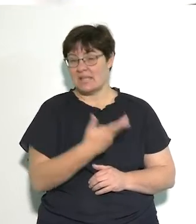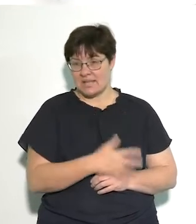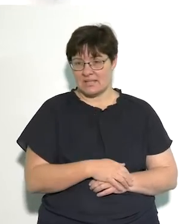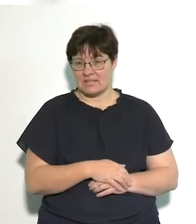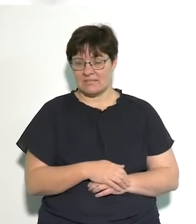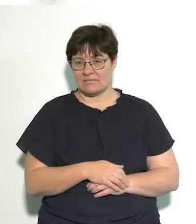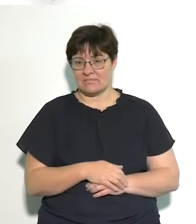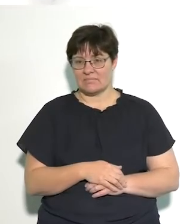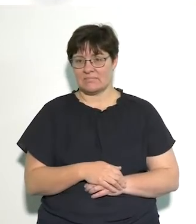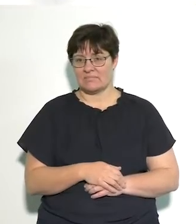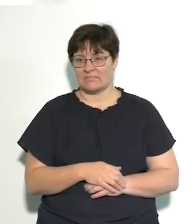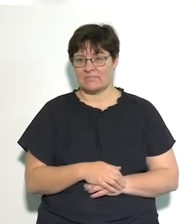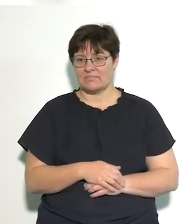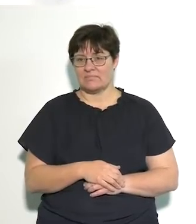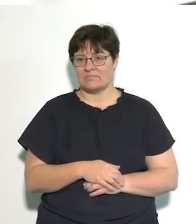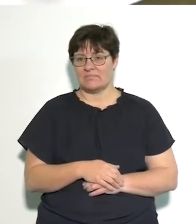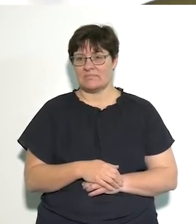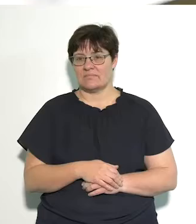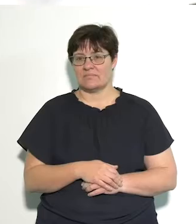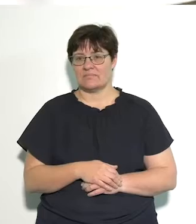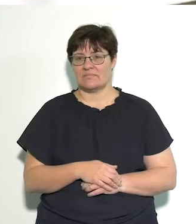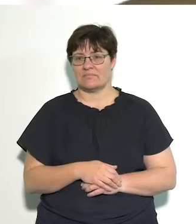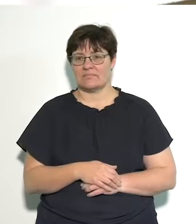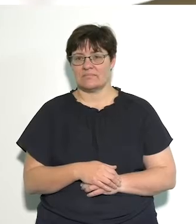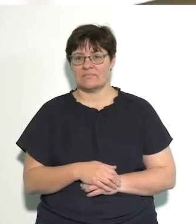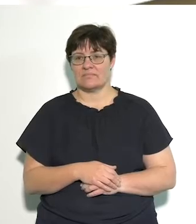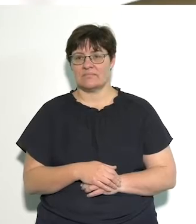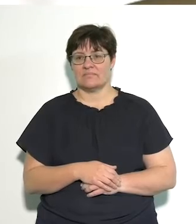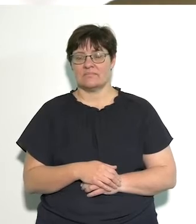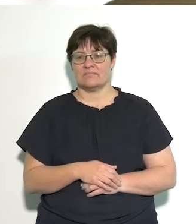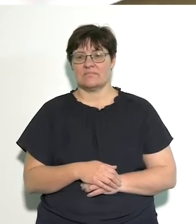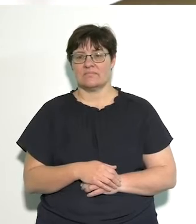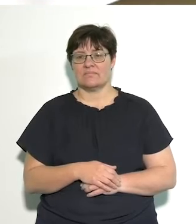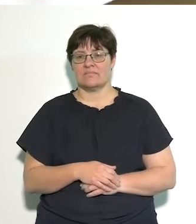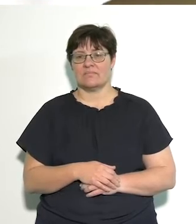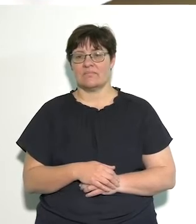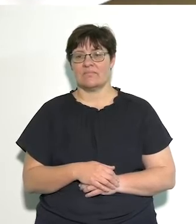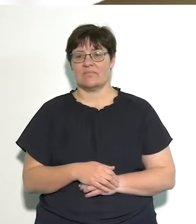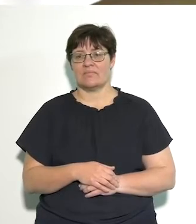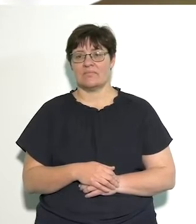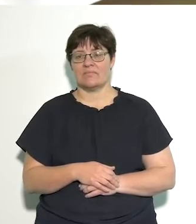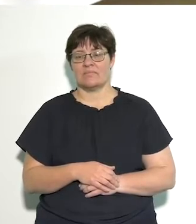you have scissors and you don't have rough edges. So there's one.